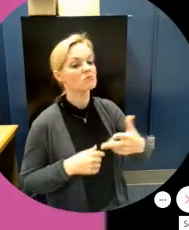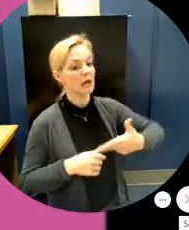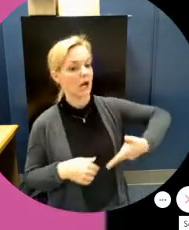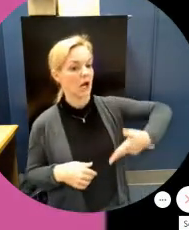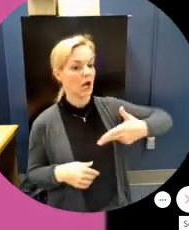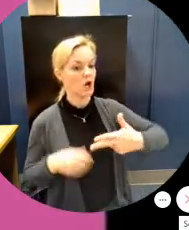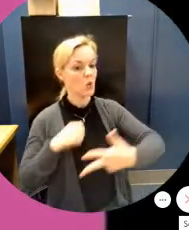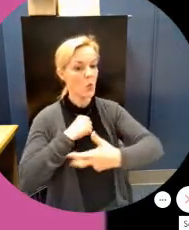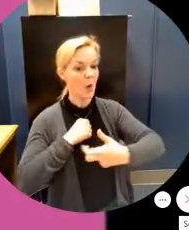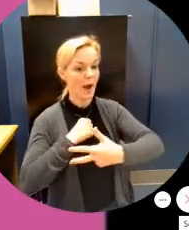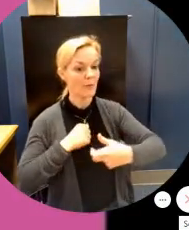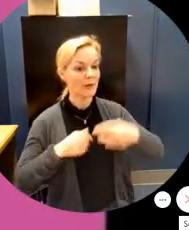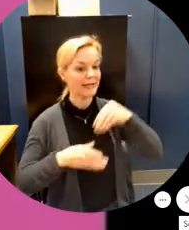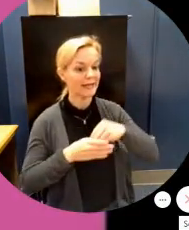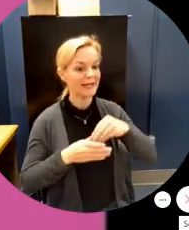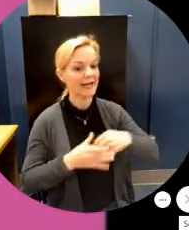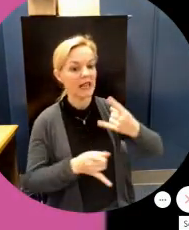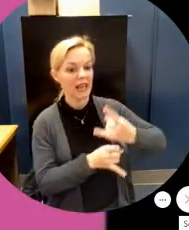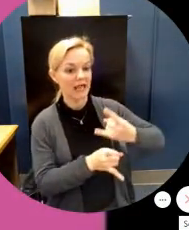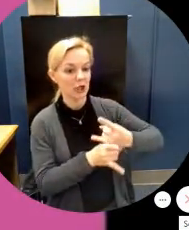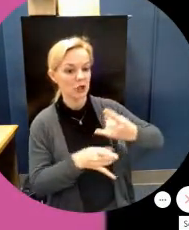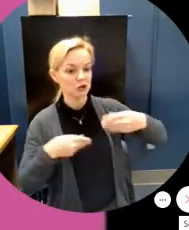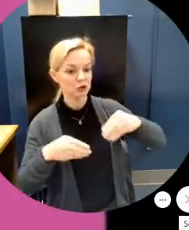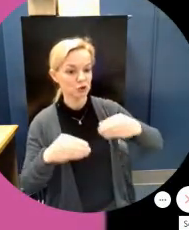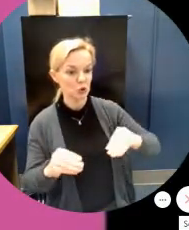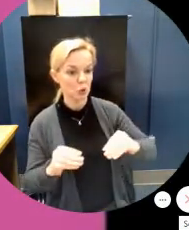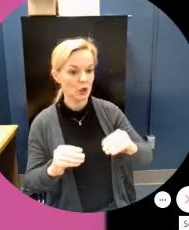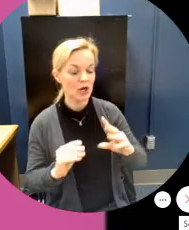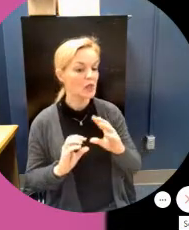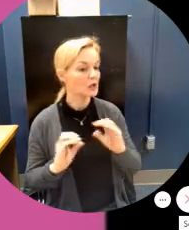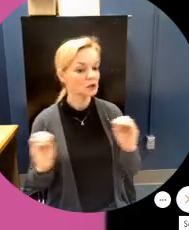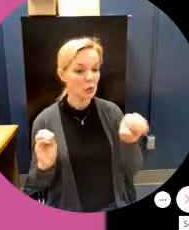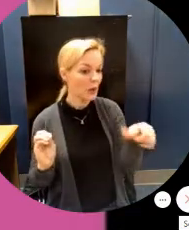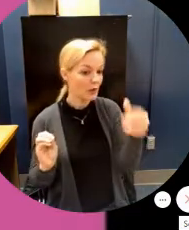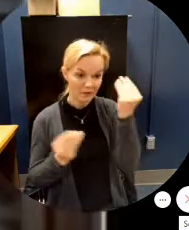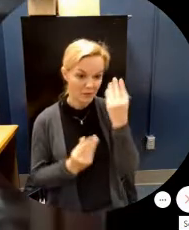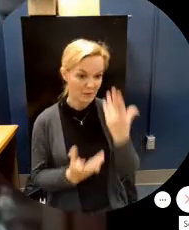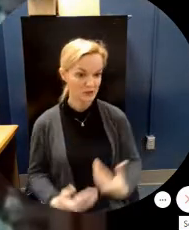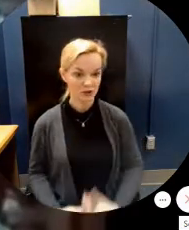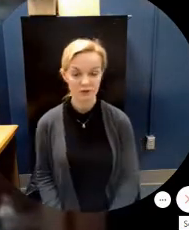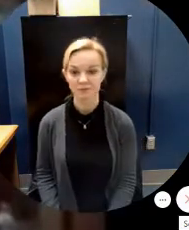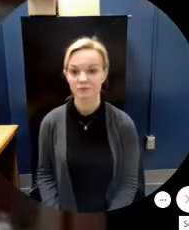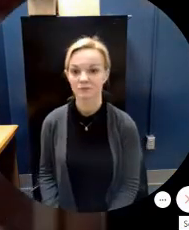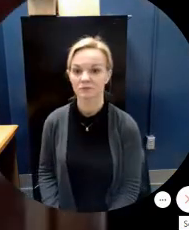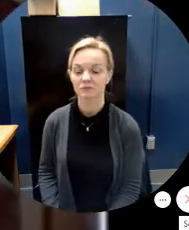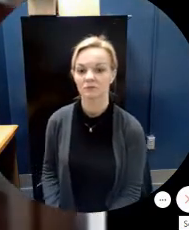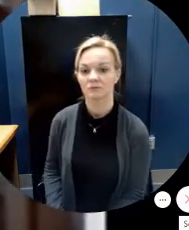Store, 5119 Hoover. No further information.